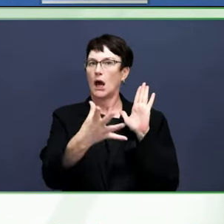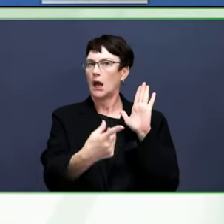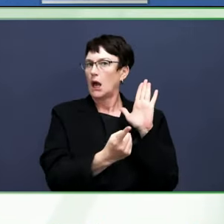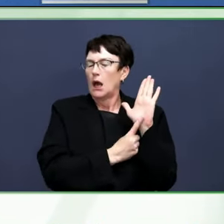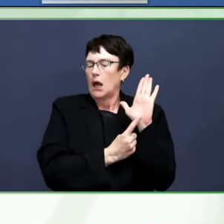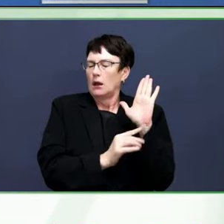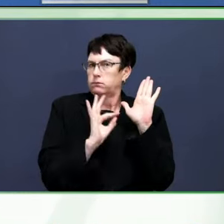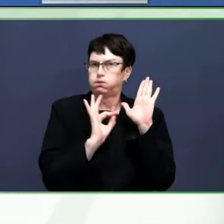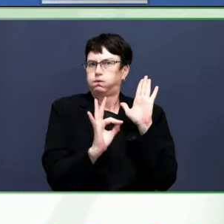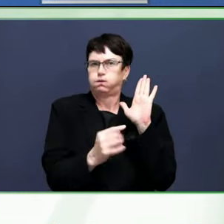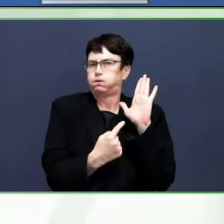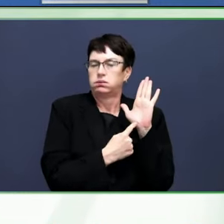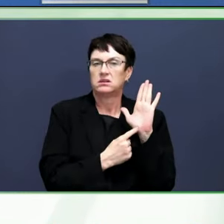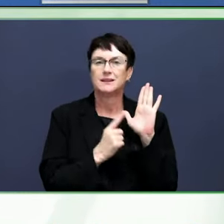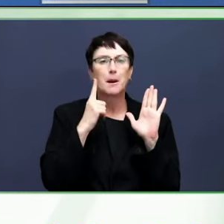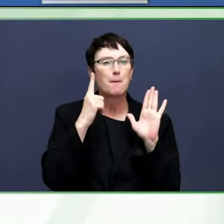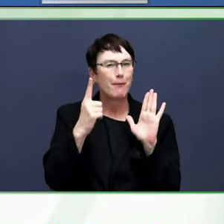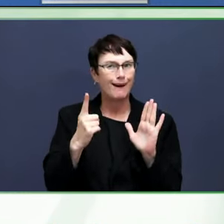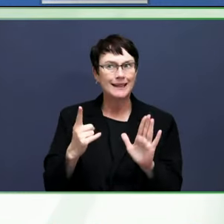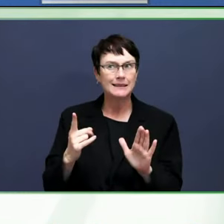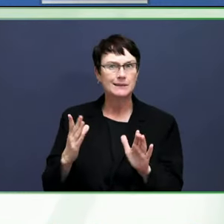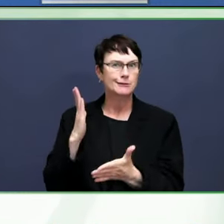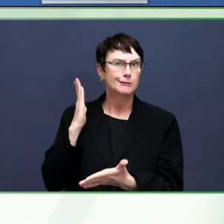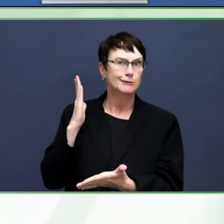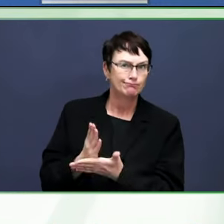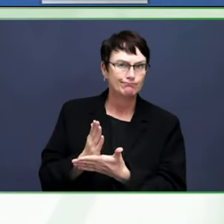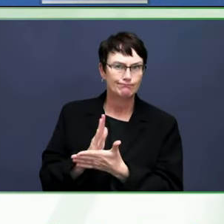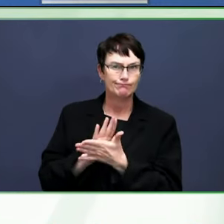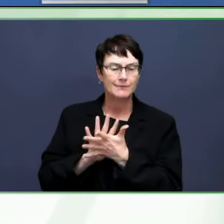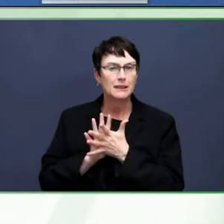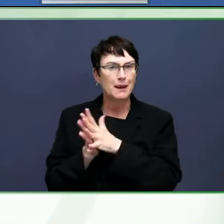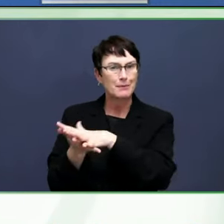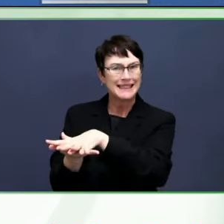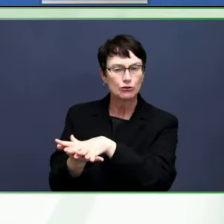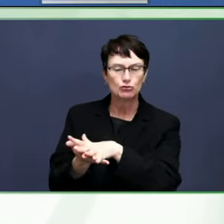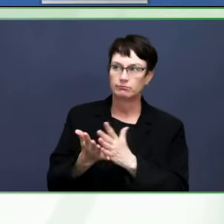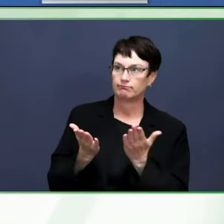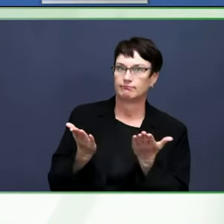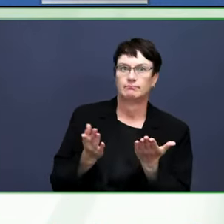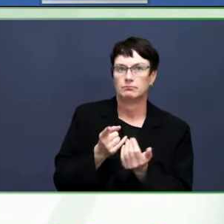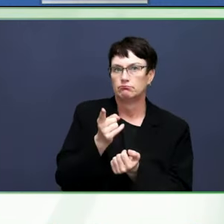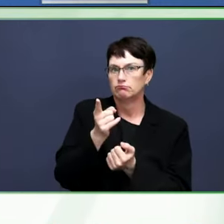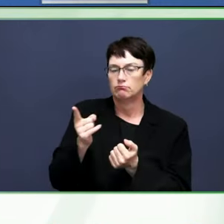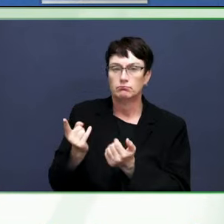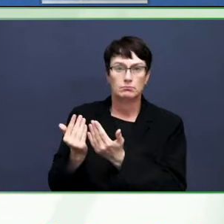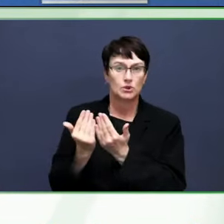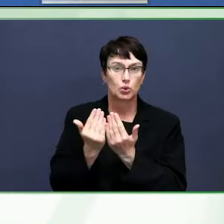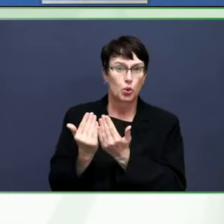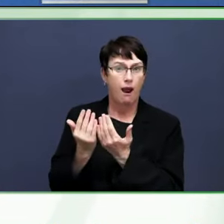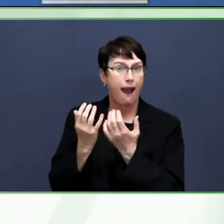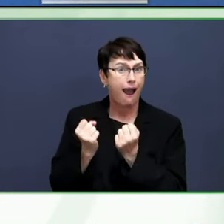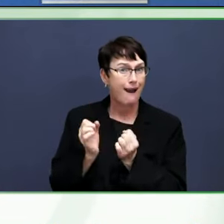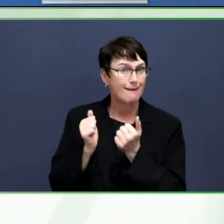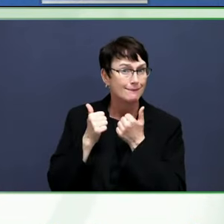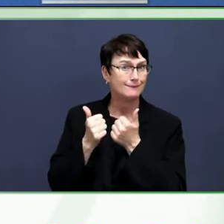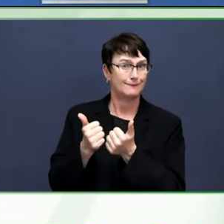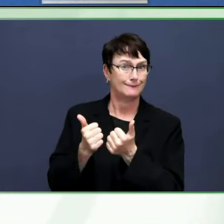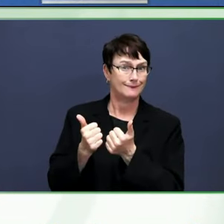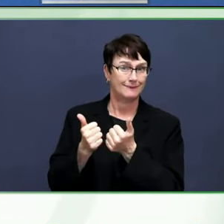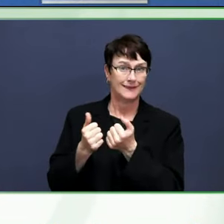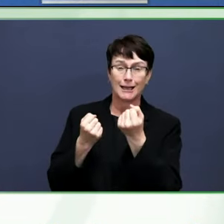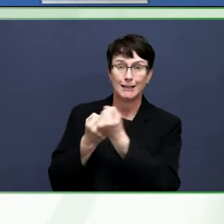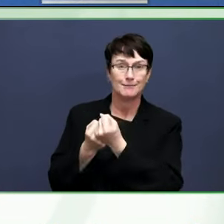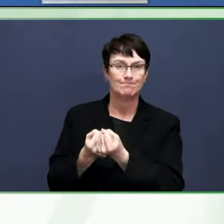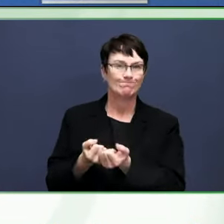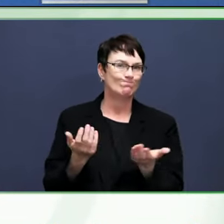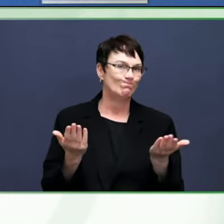why we created a support tool, which is online, easy, accessible for all teachers